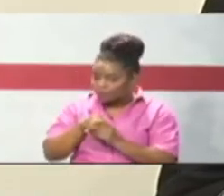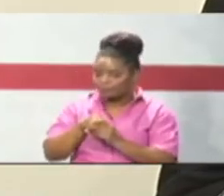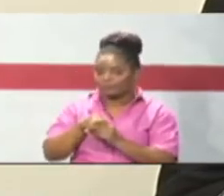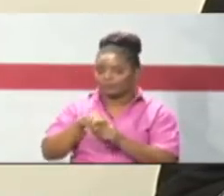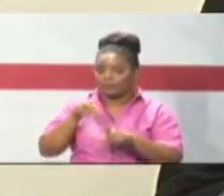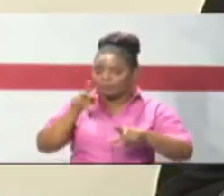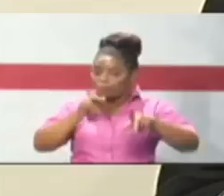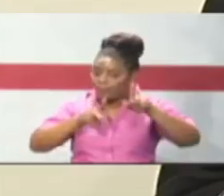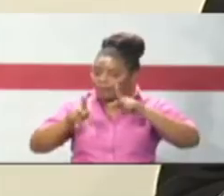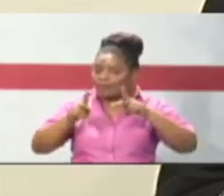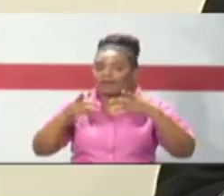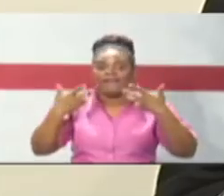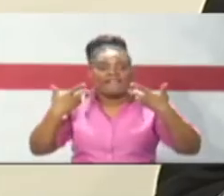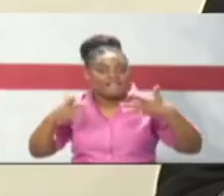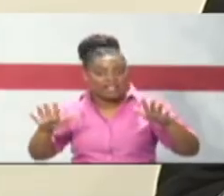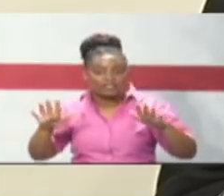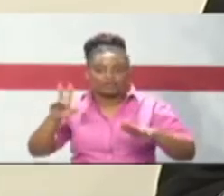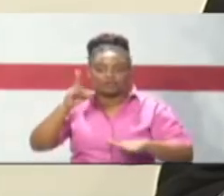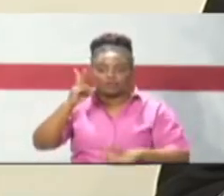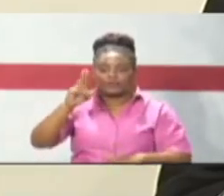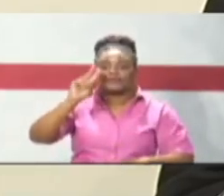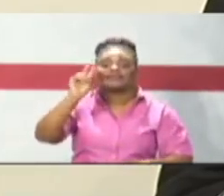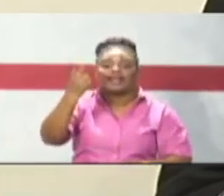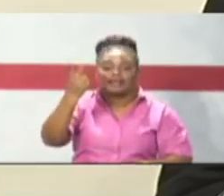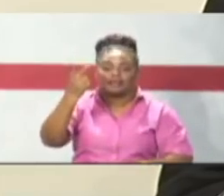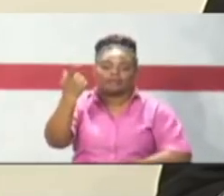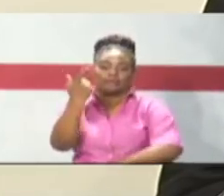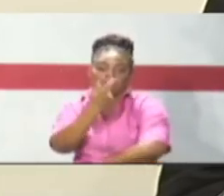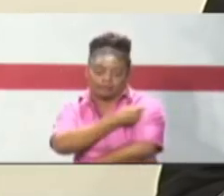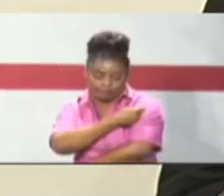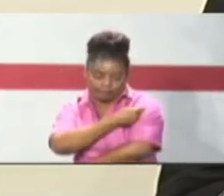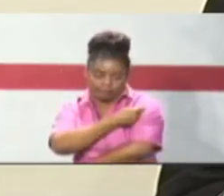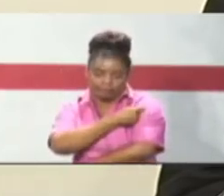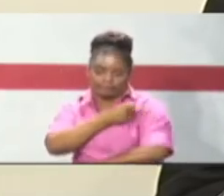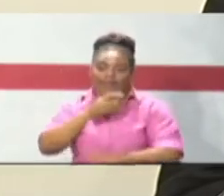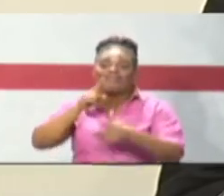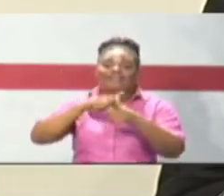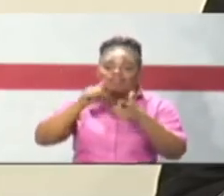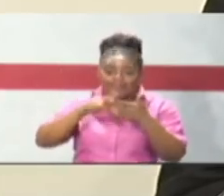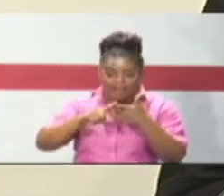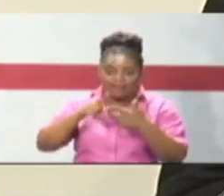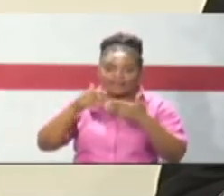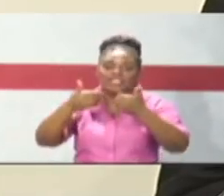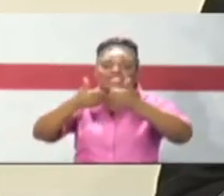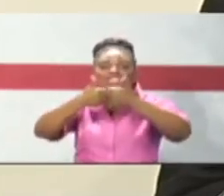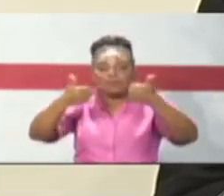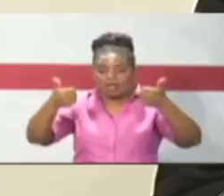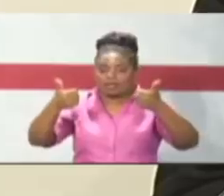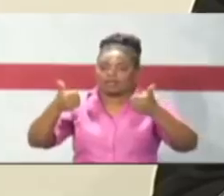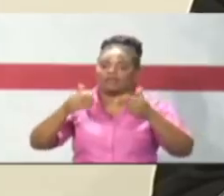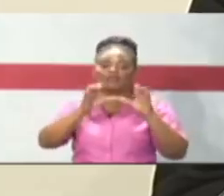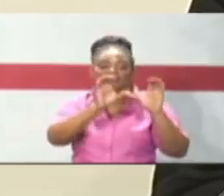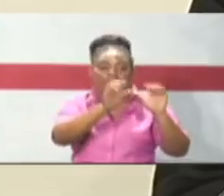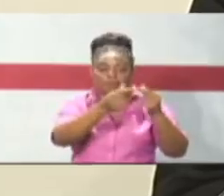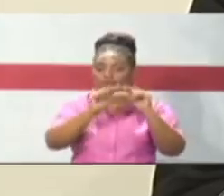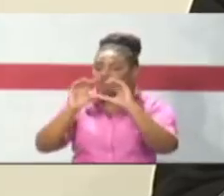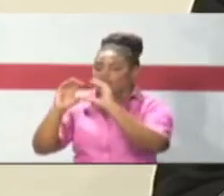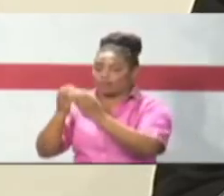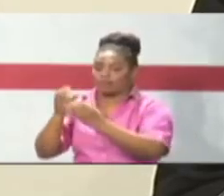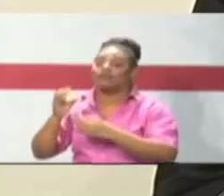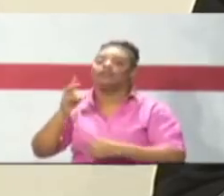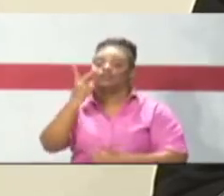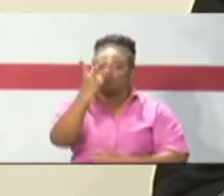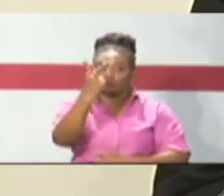have received their second dose, and those who have received their second dose are then outlined as having received either a second dose of a